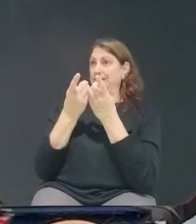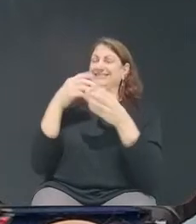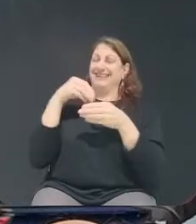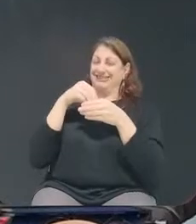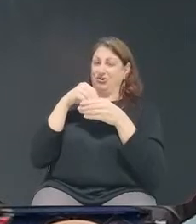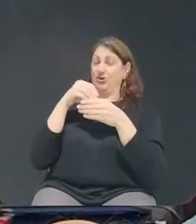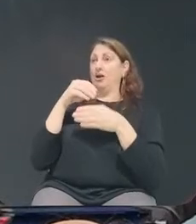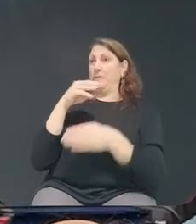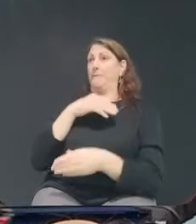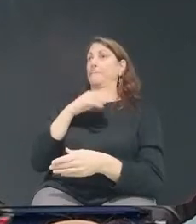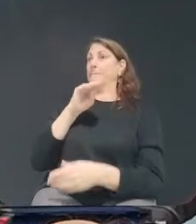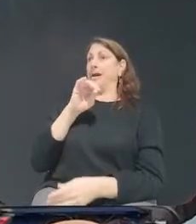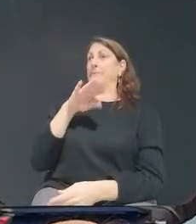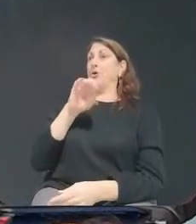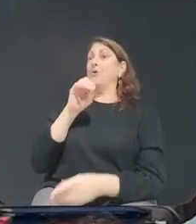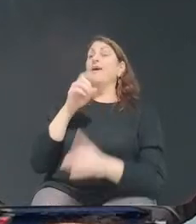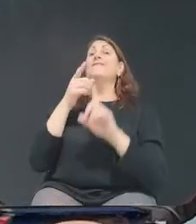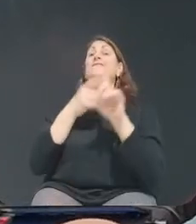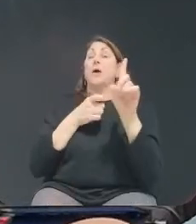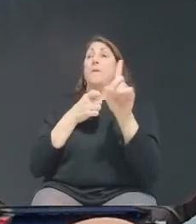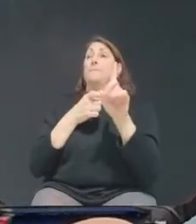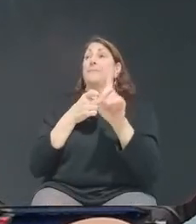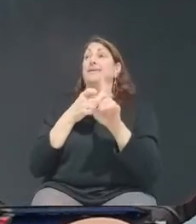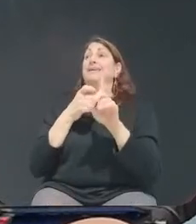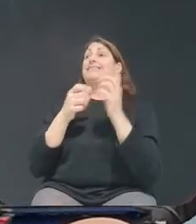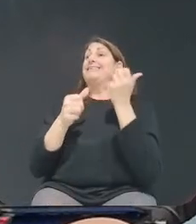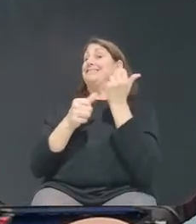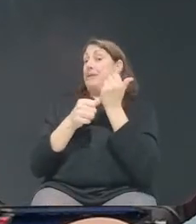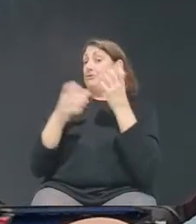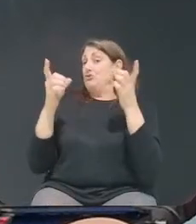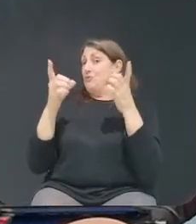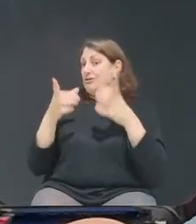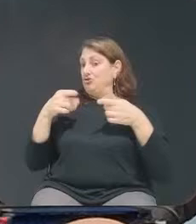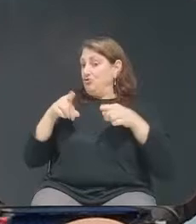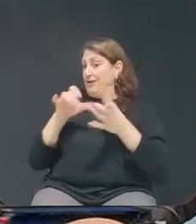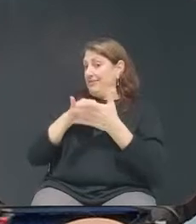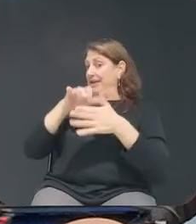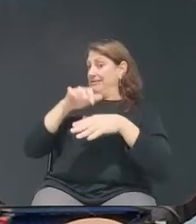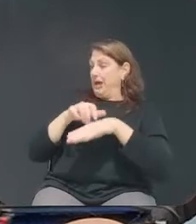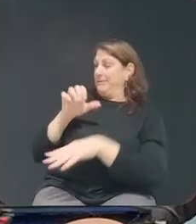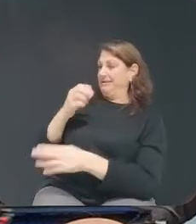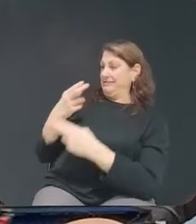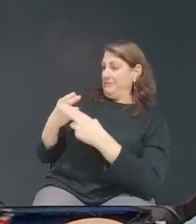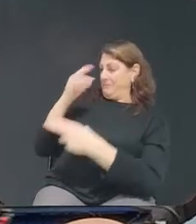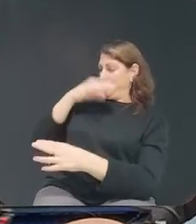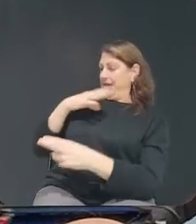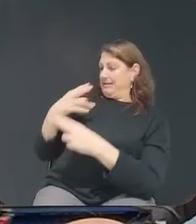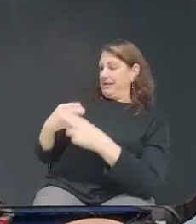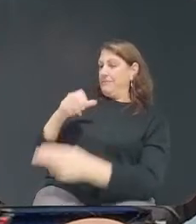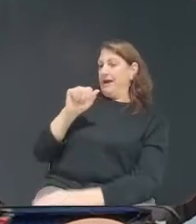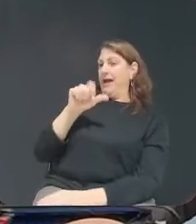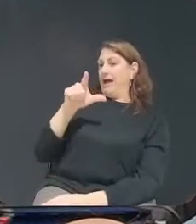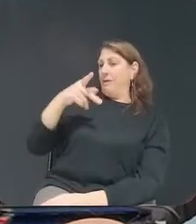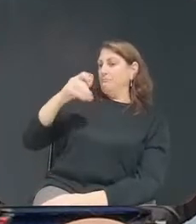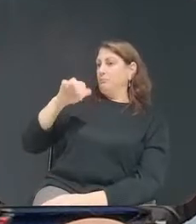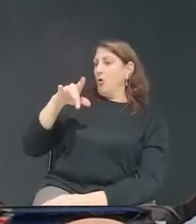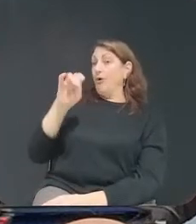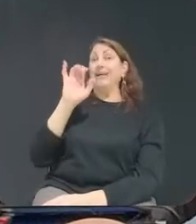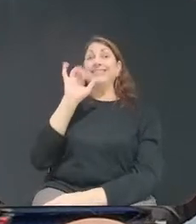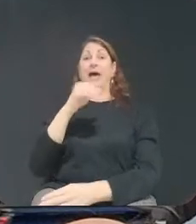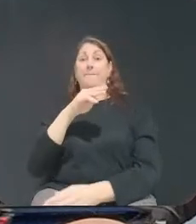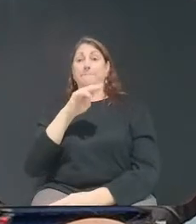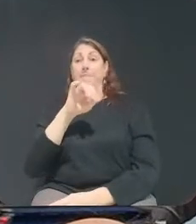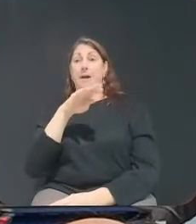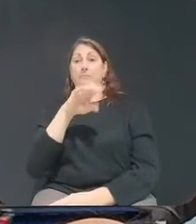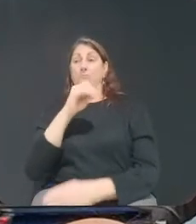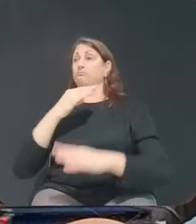by the deputy director at the time, Al Poole, that precluded the then mayor from taking